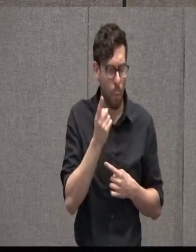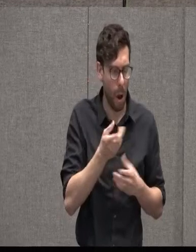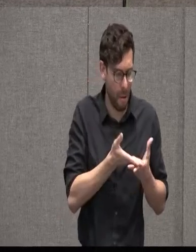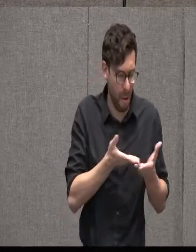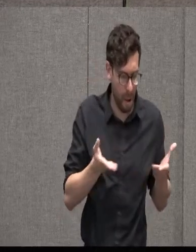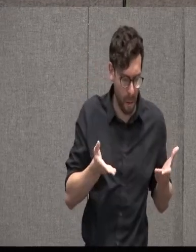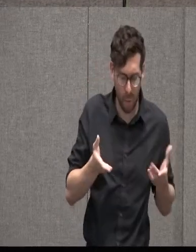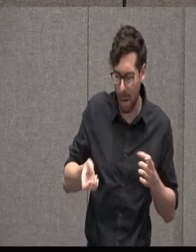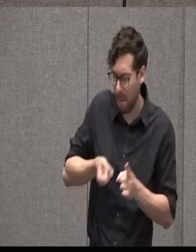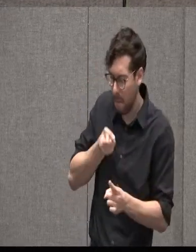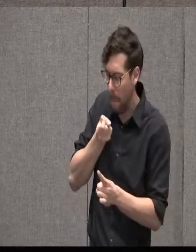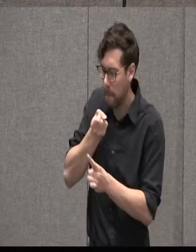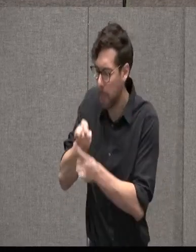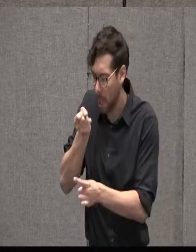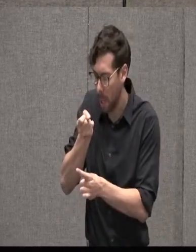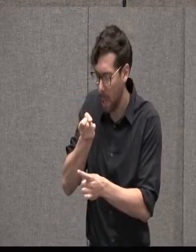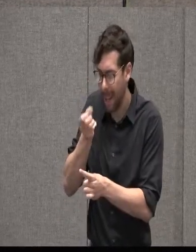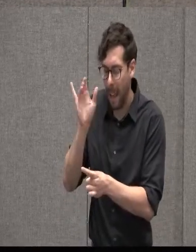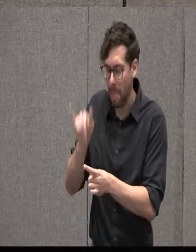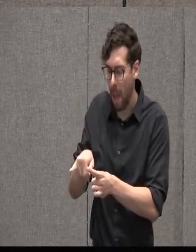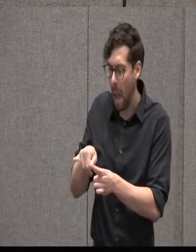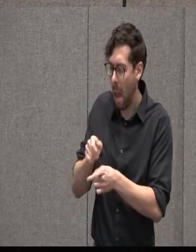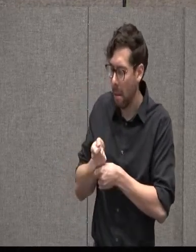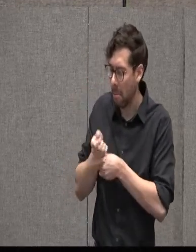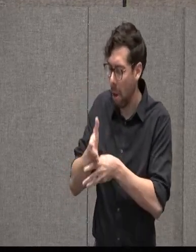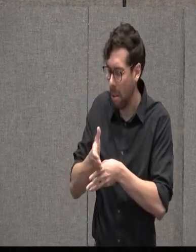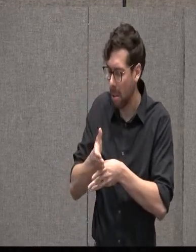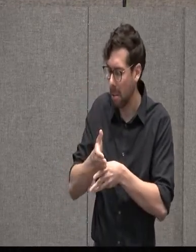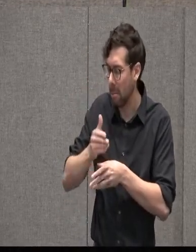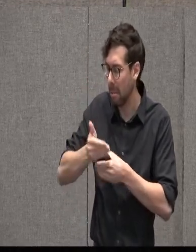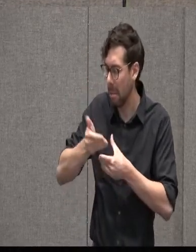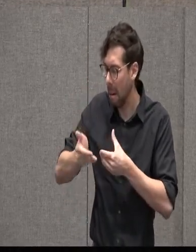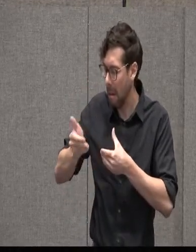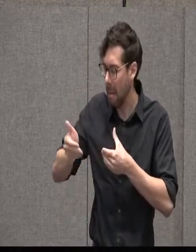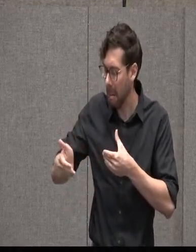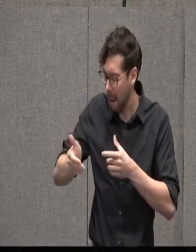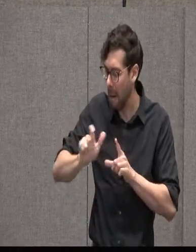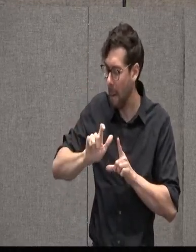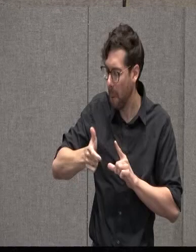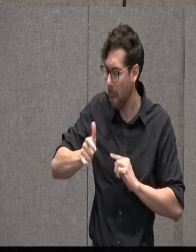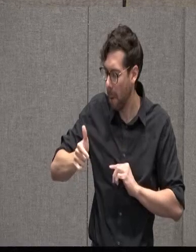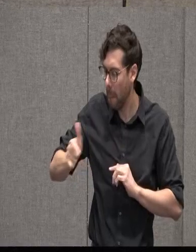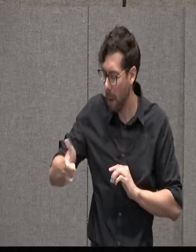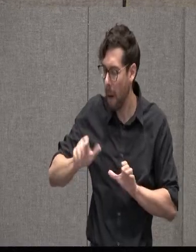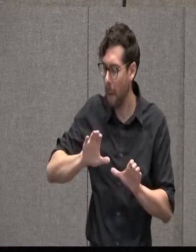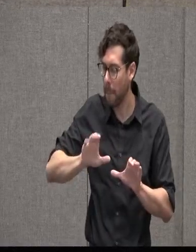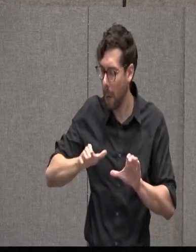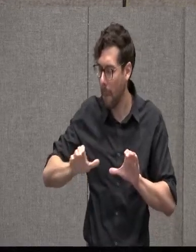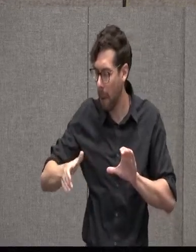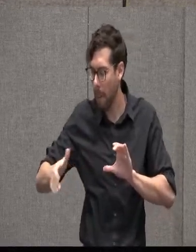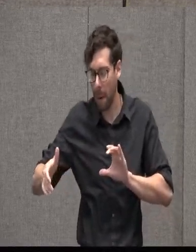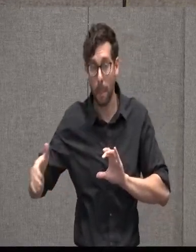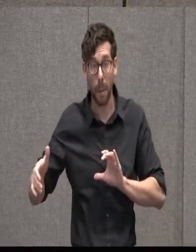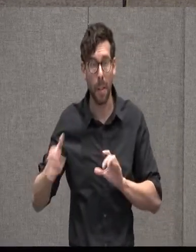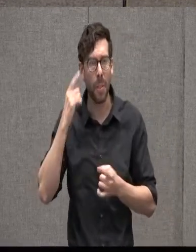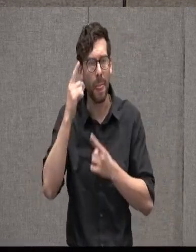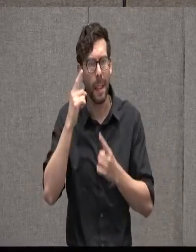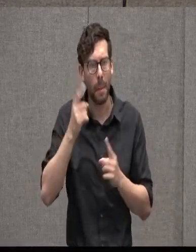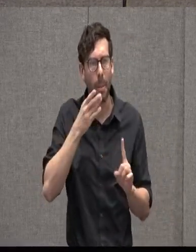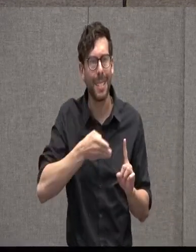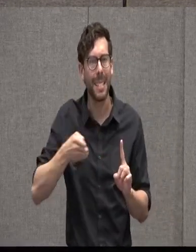Okay, so far so good. Then maybe I could have it move another car. I could have it roll